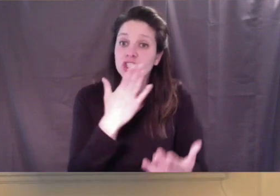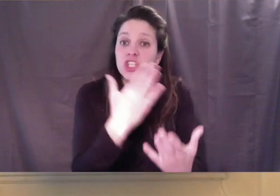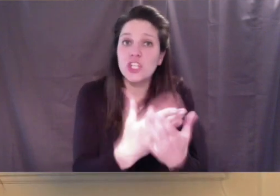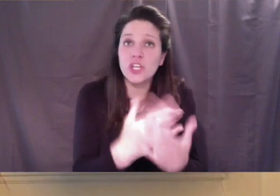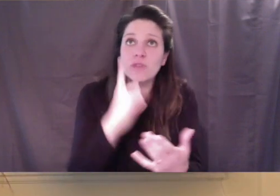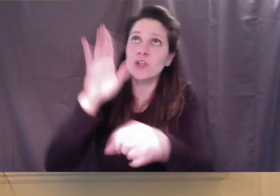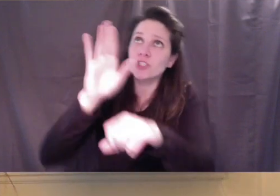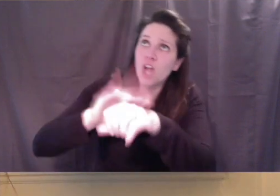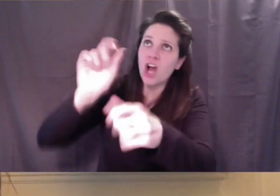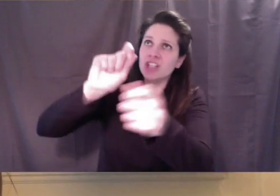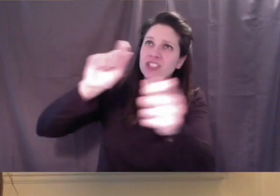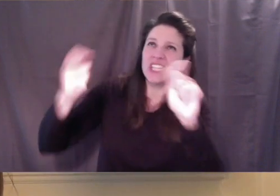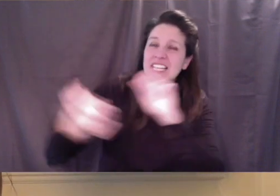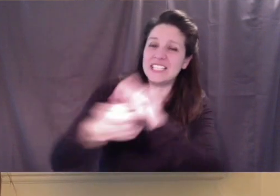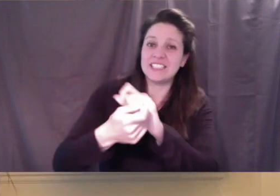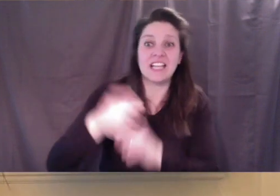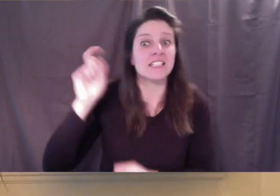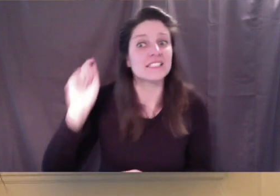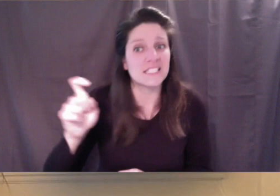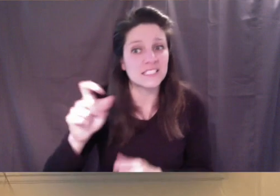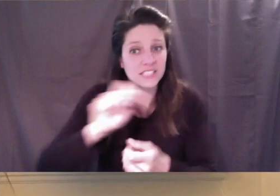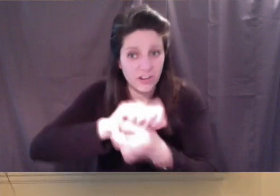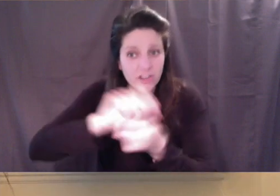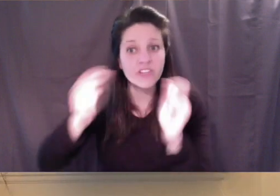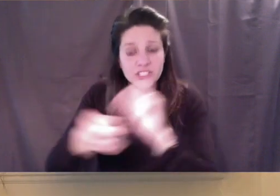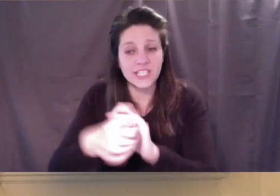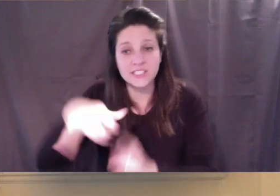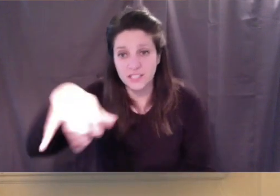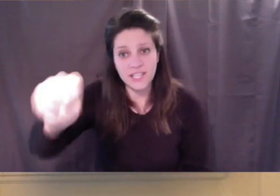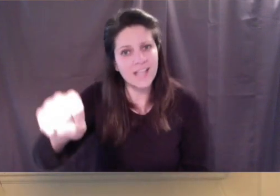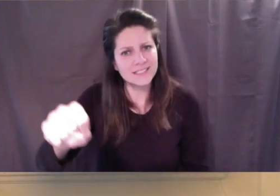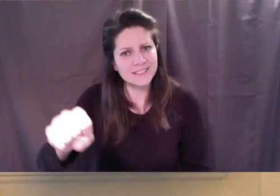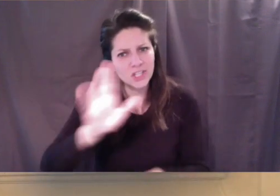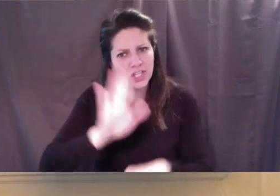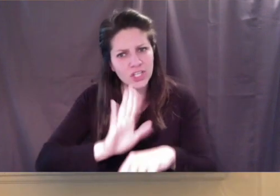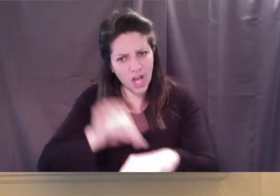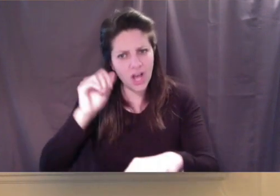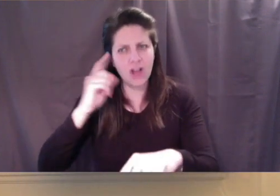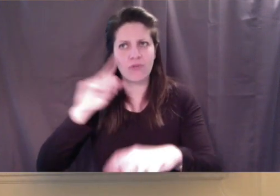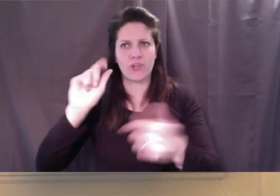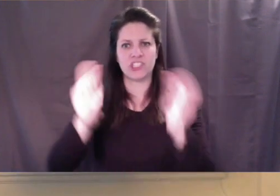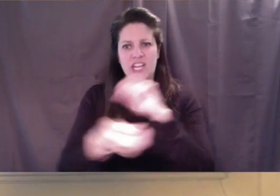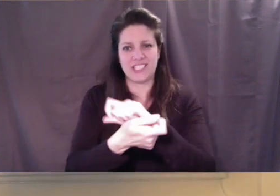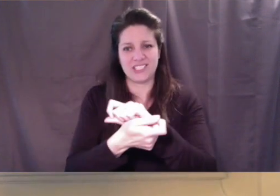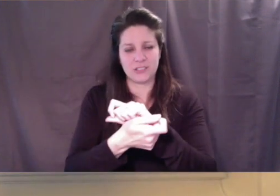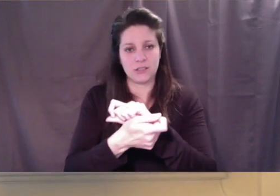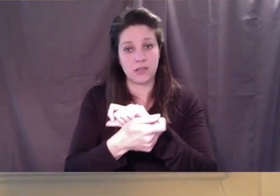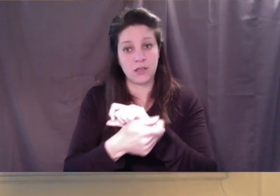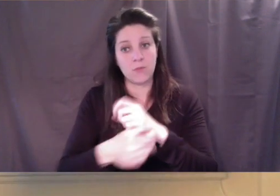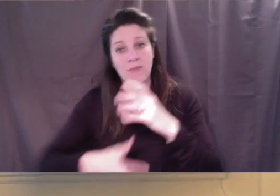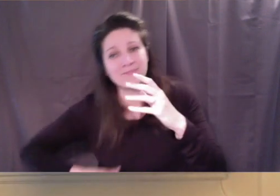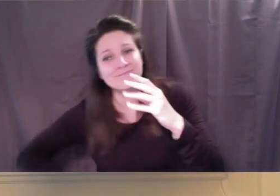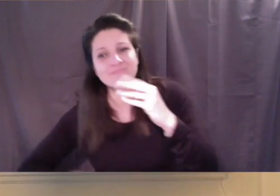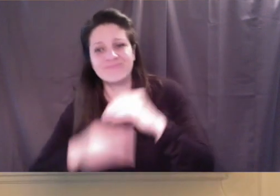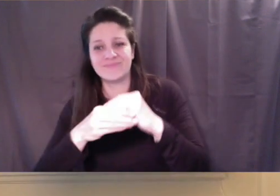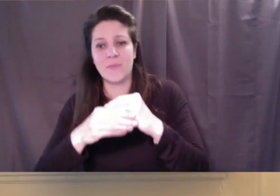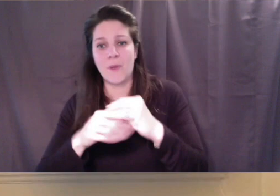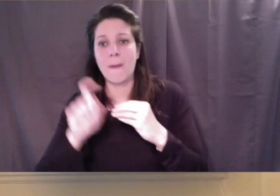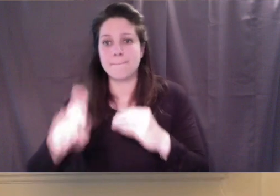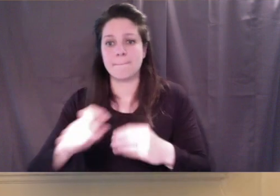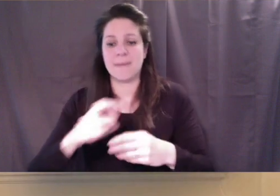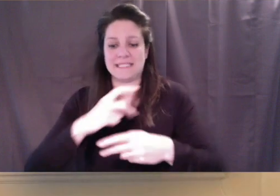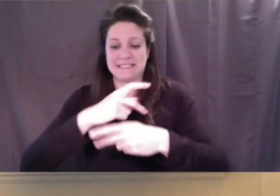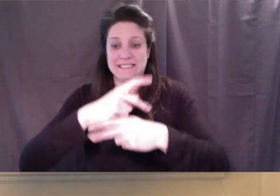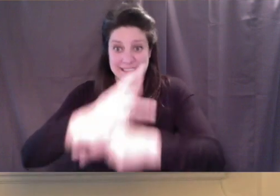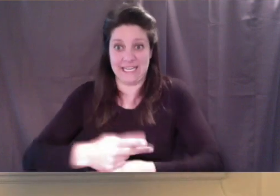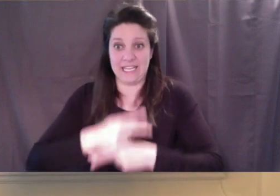people are calling for meaningful change in our systems and in our structures. So yes, do this. But we need also to take